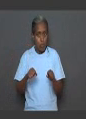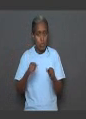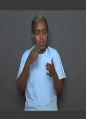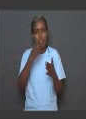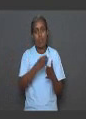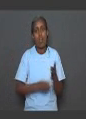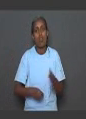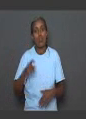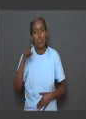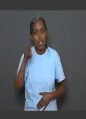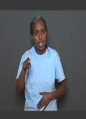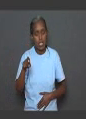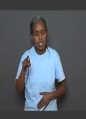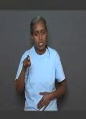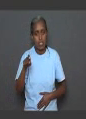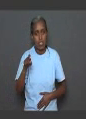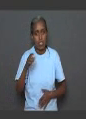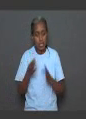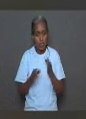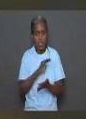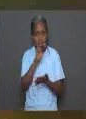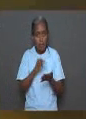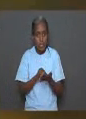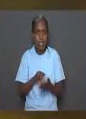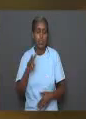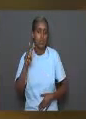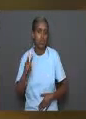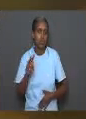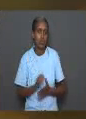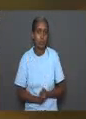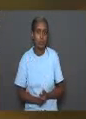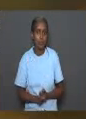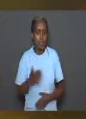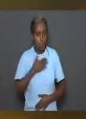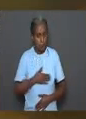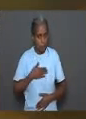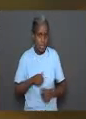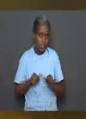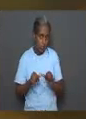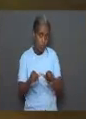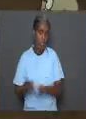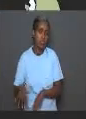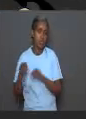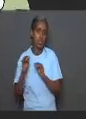x if the median is 2. Please go ahead, students.